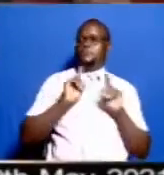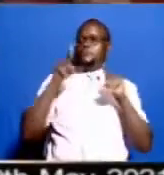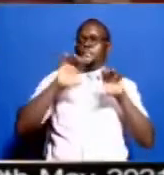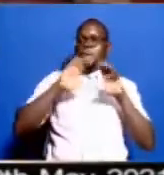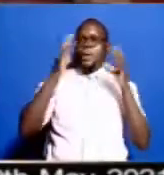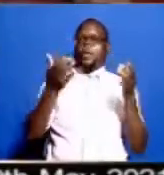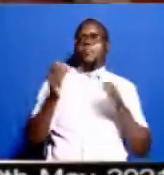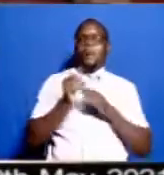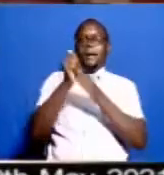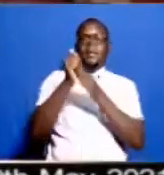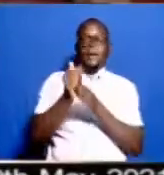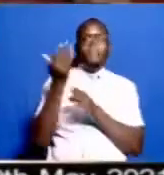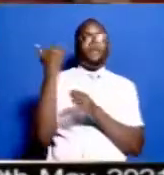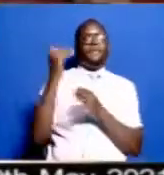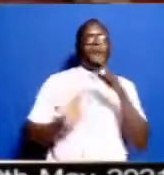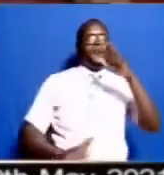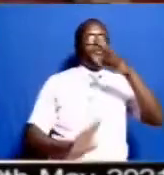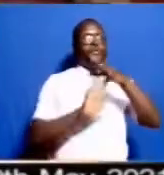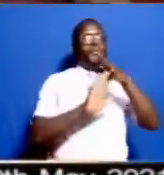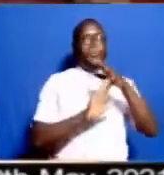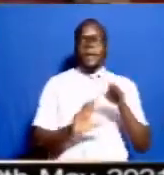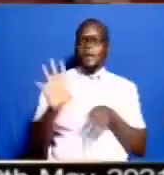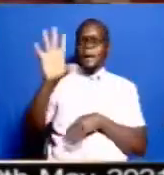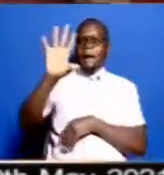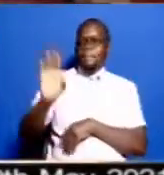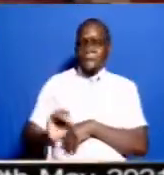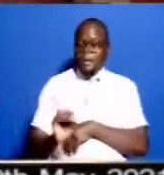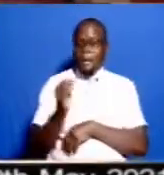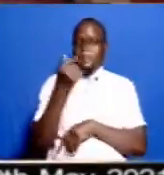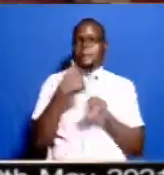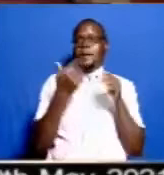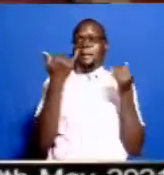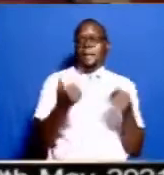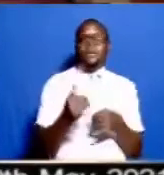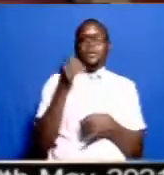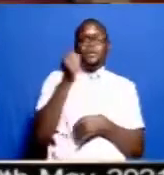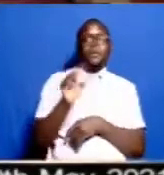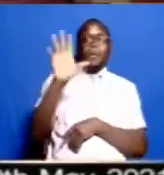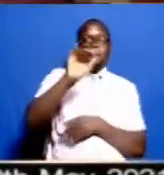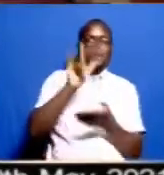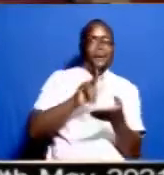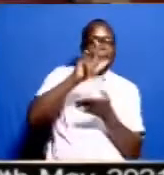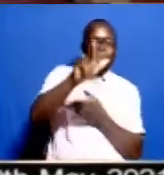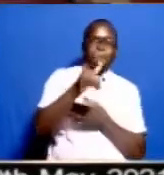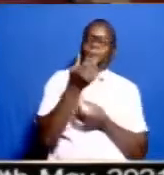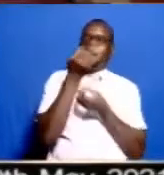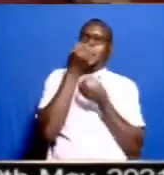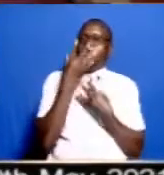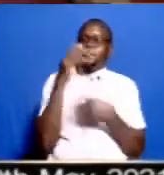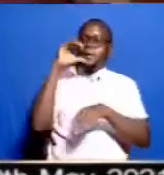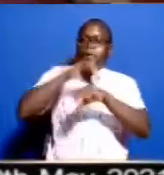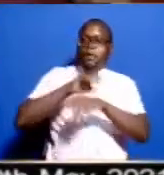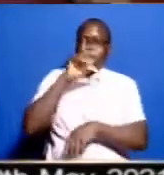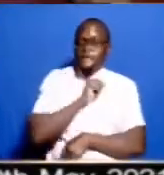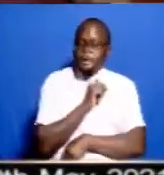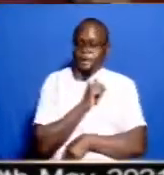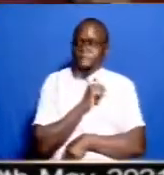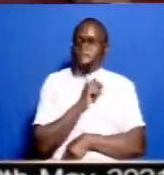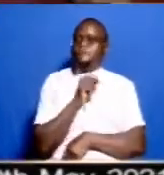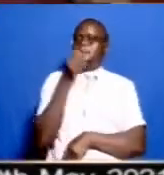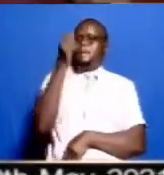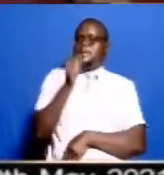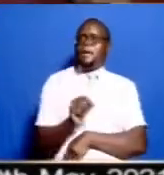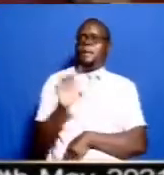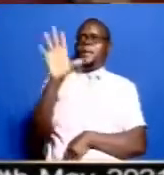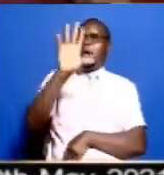leader in Africa, was the leader in Africa. Right now, from the information I have, South